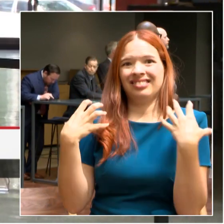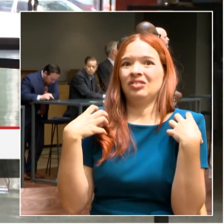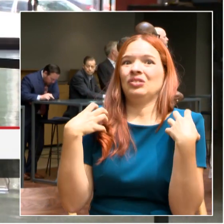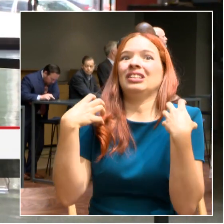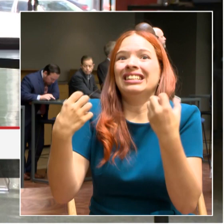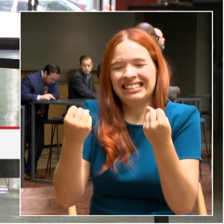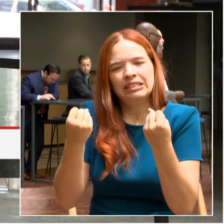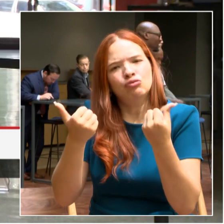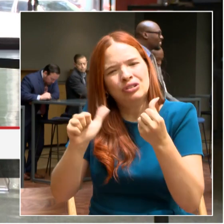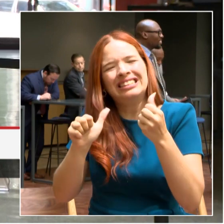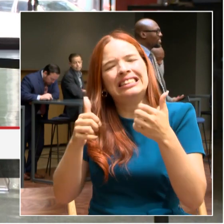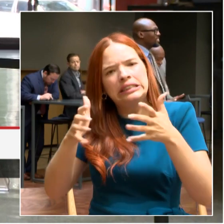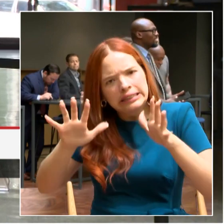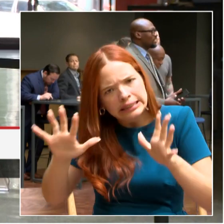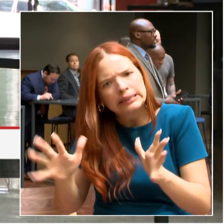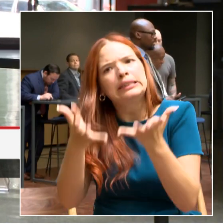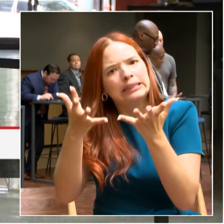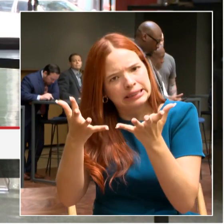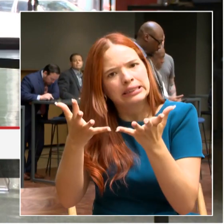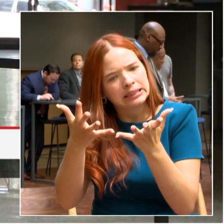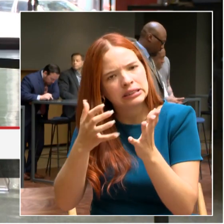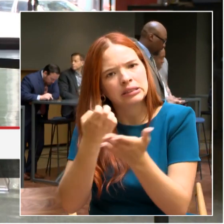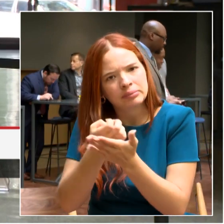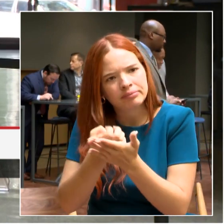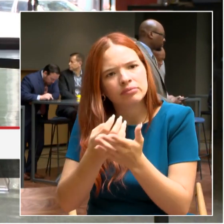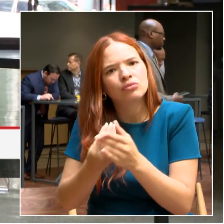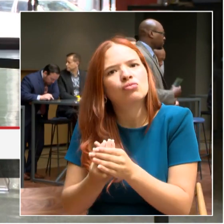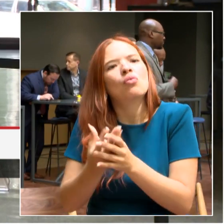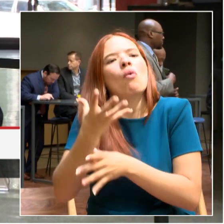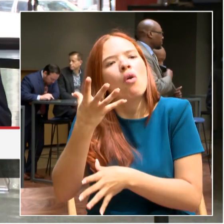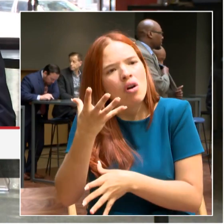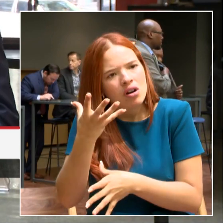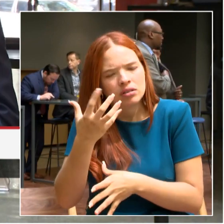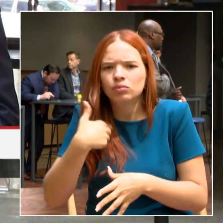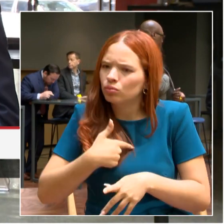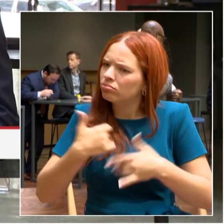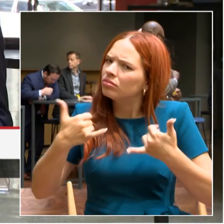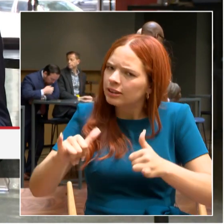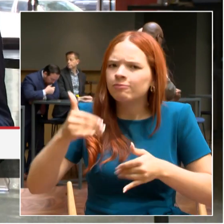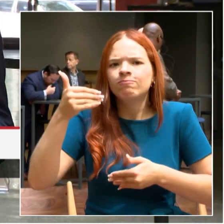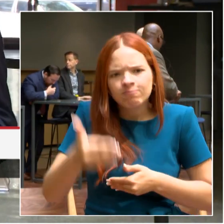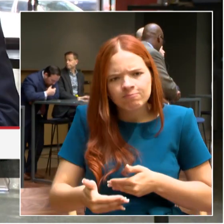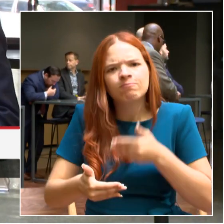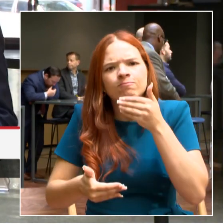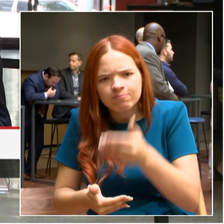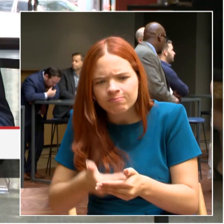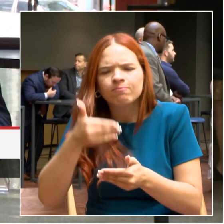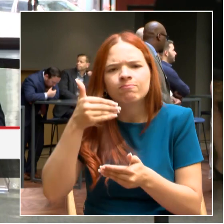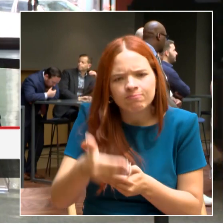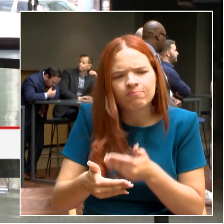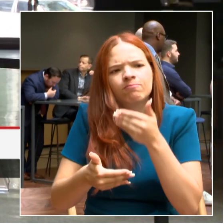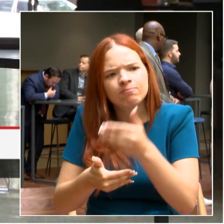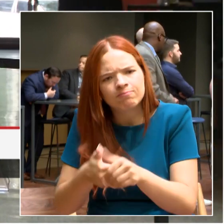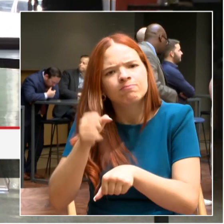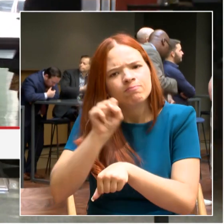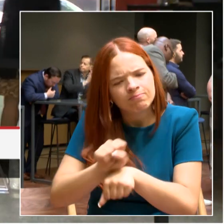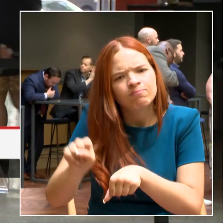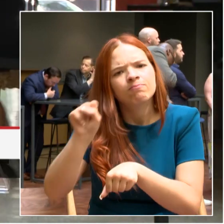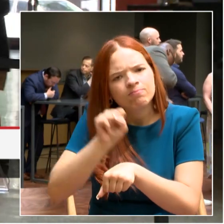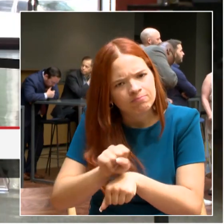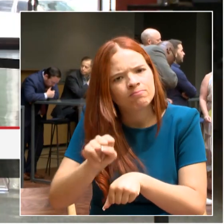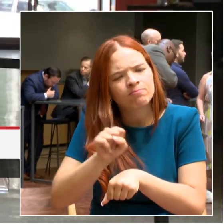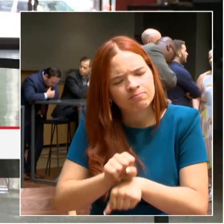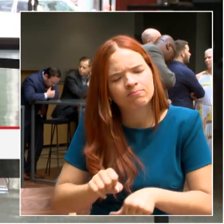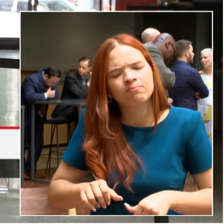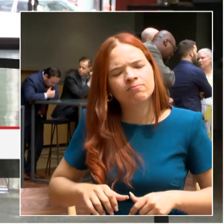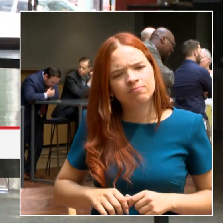course, conducting the ongoing business of government. And if you actually look at the federal government's performance through its hardest period, at least in our lifetimes, I think